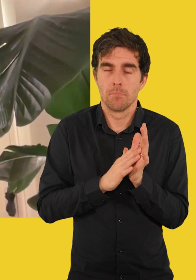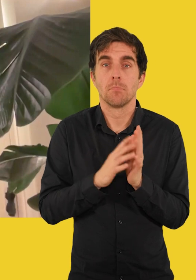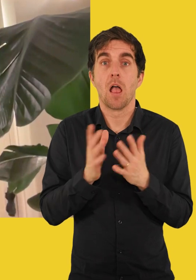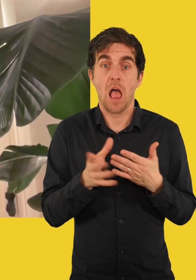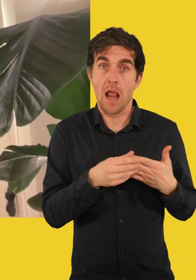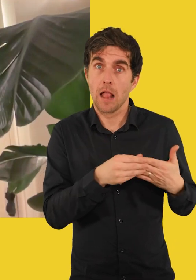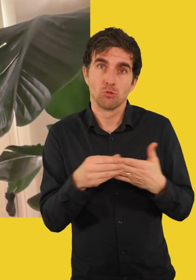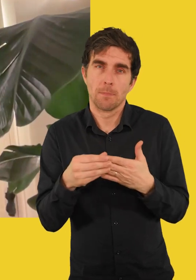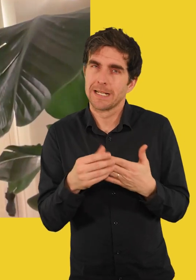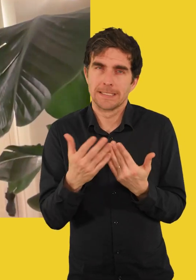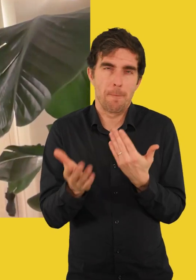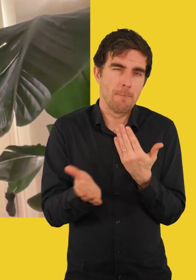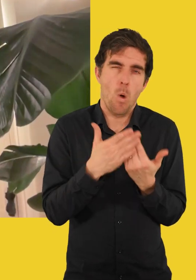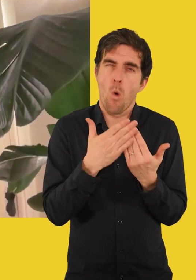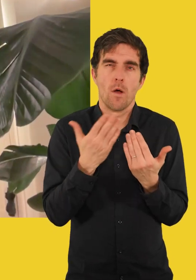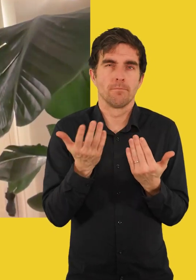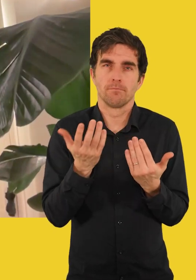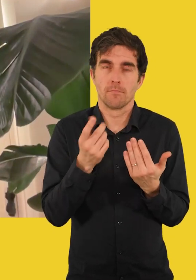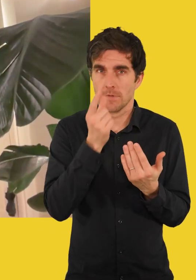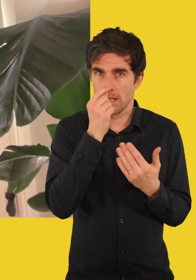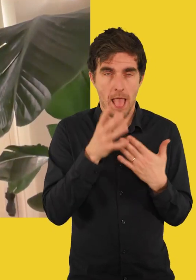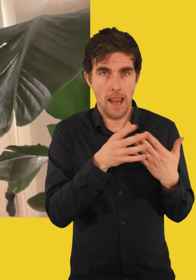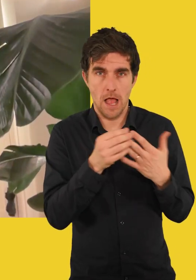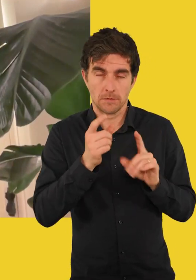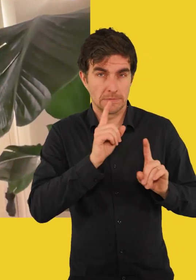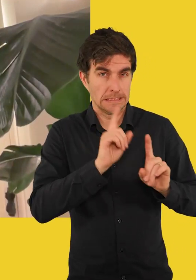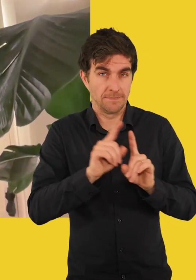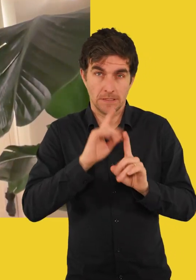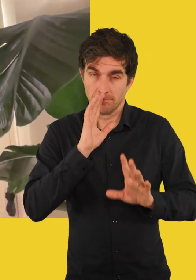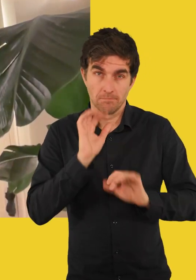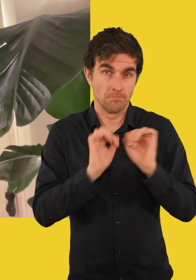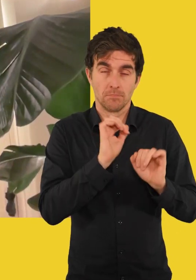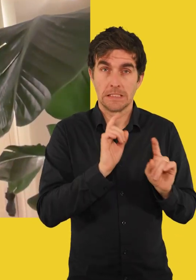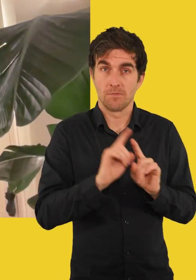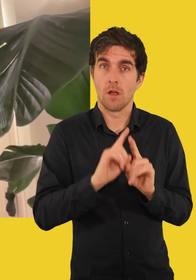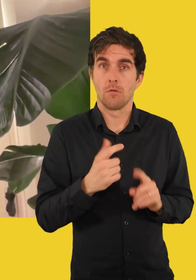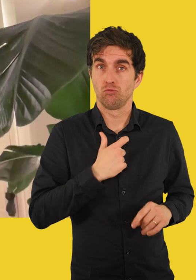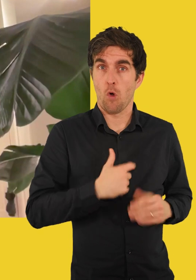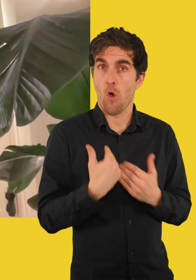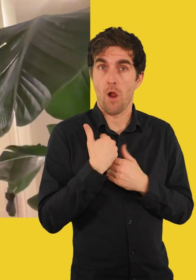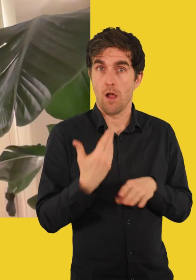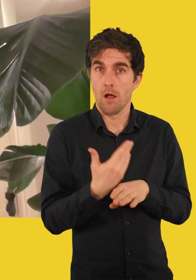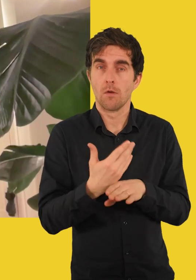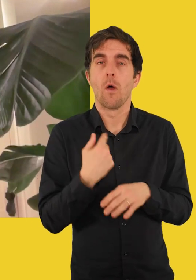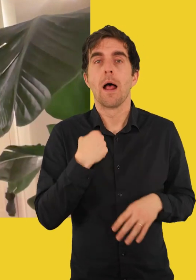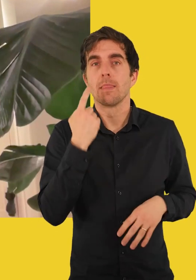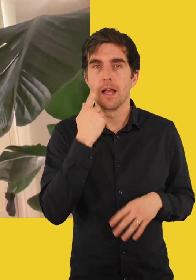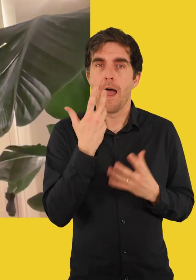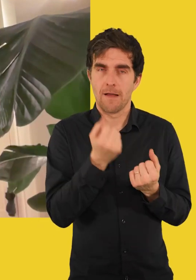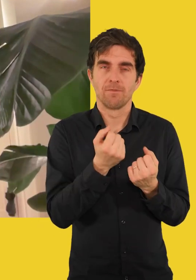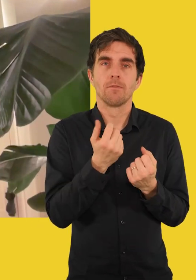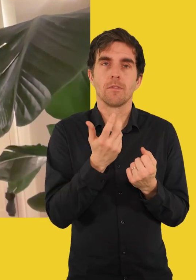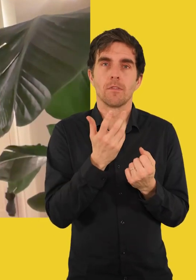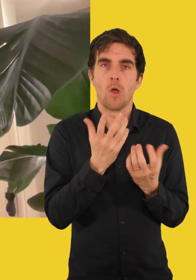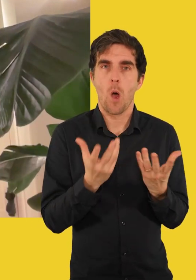leadership is a lot more than that, and you can lead from all different kinds of roles. I think that there is a combination